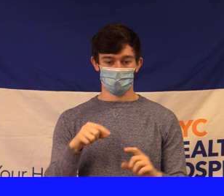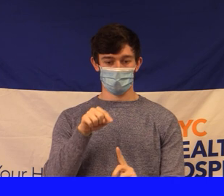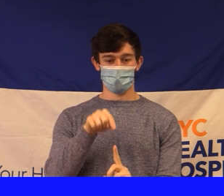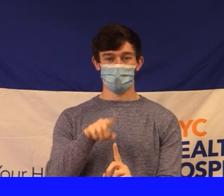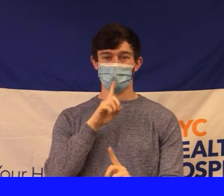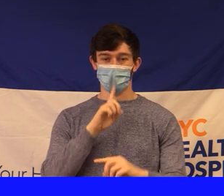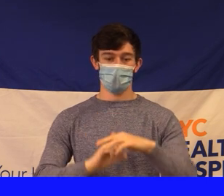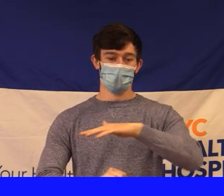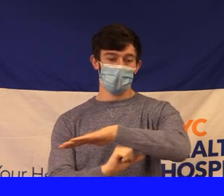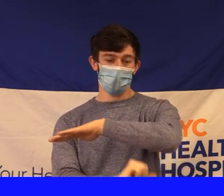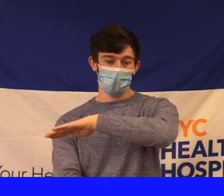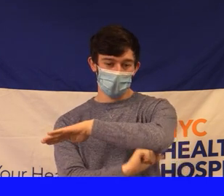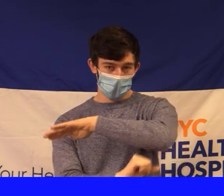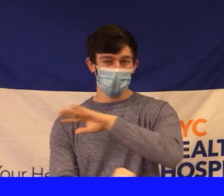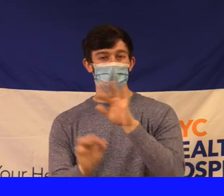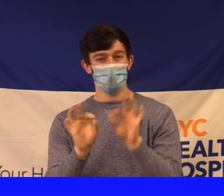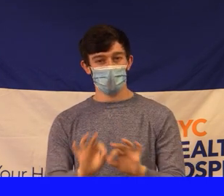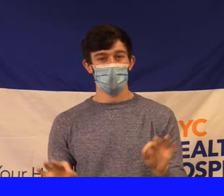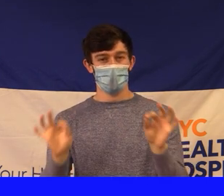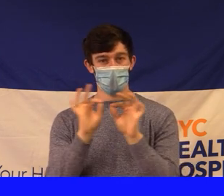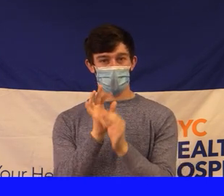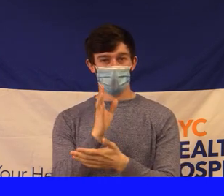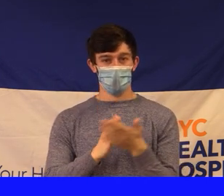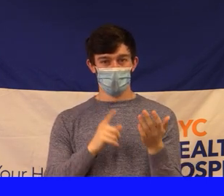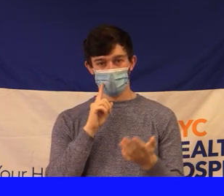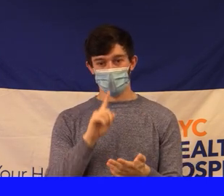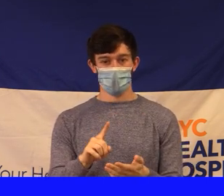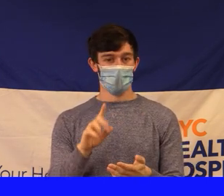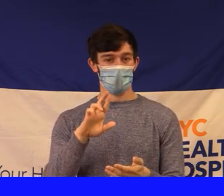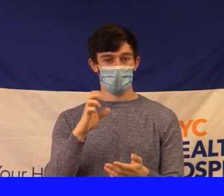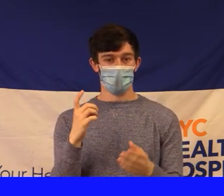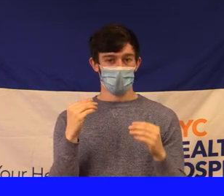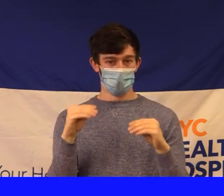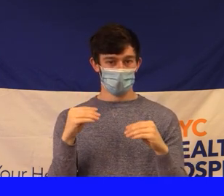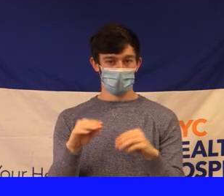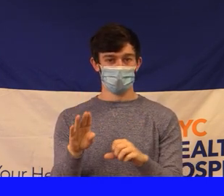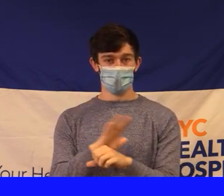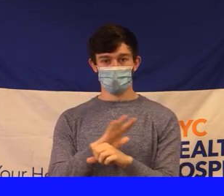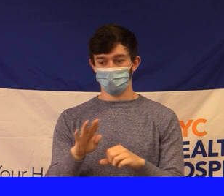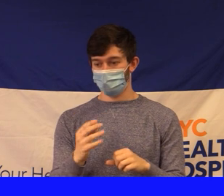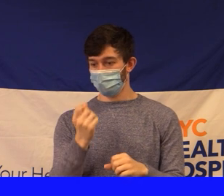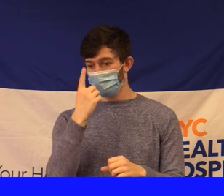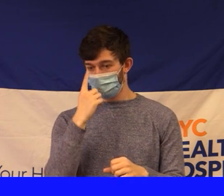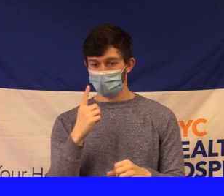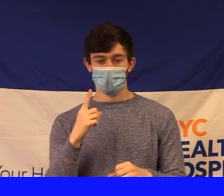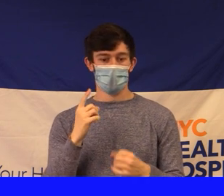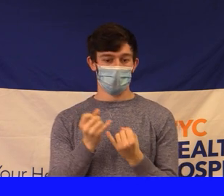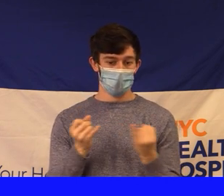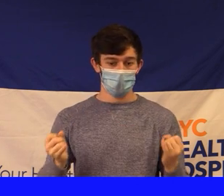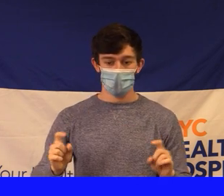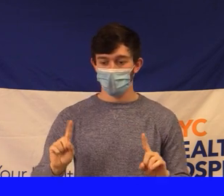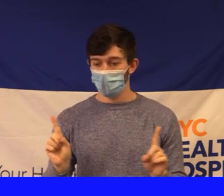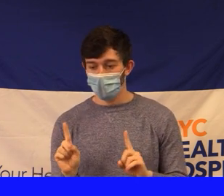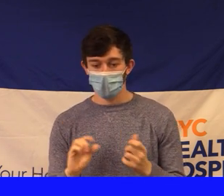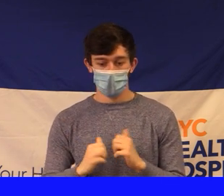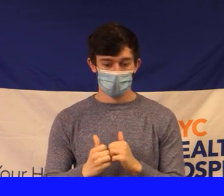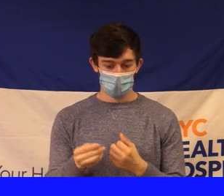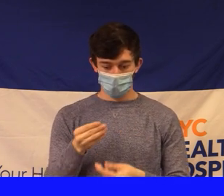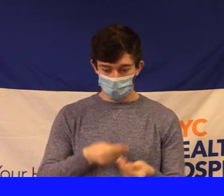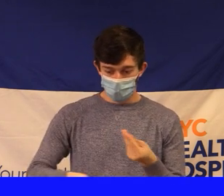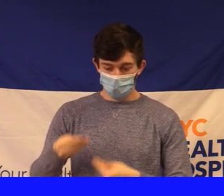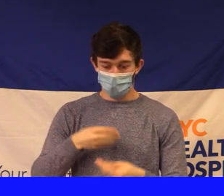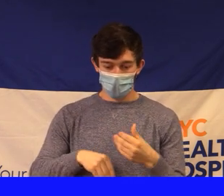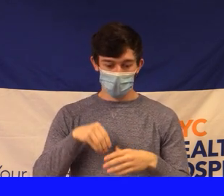is a foundational piece of the pharmacy business, understanding where our inventory is and how it is moved throughout the health system for